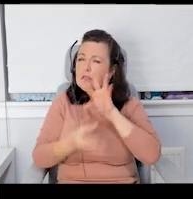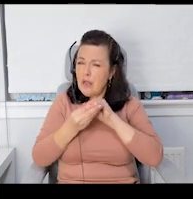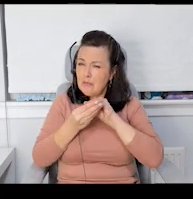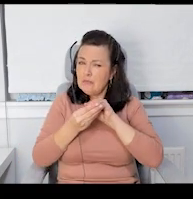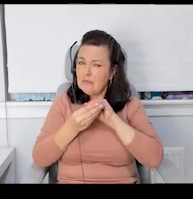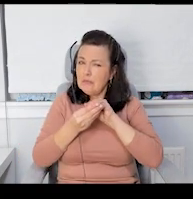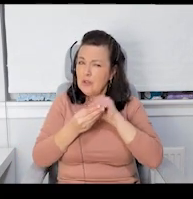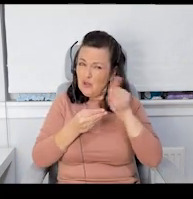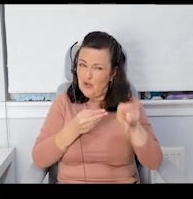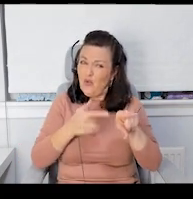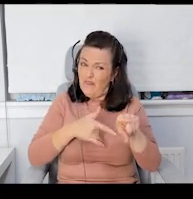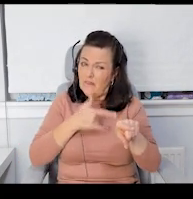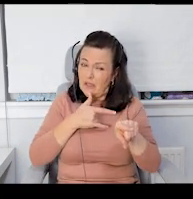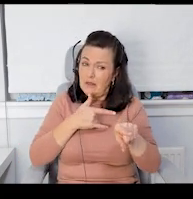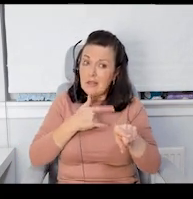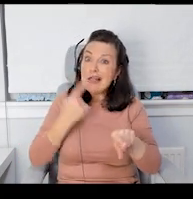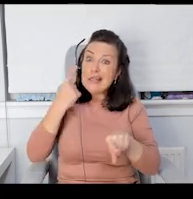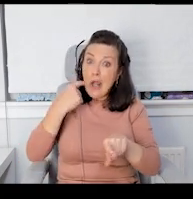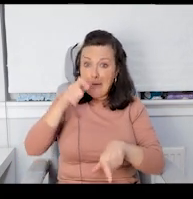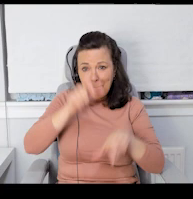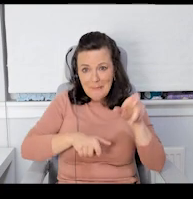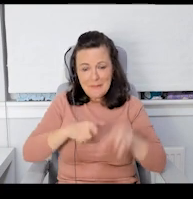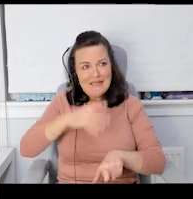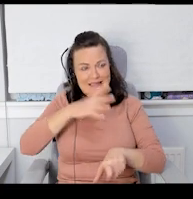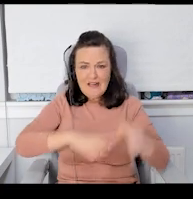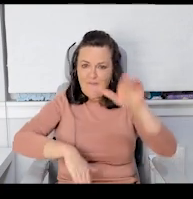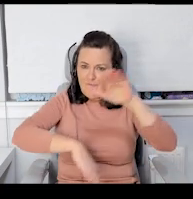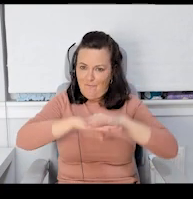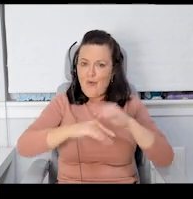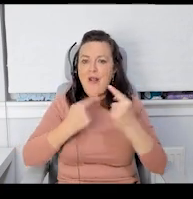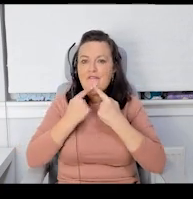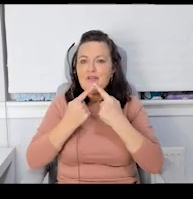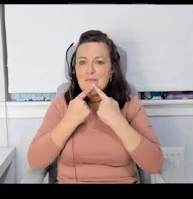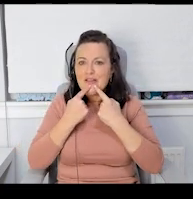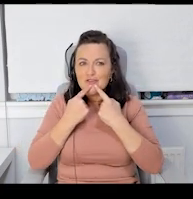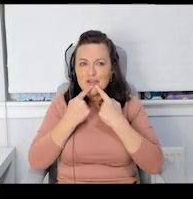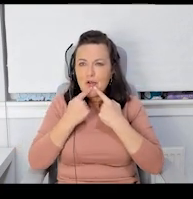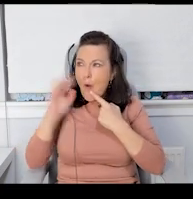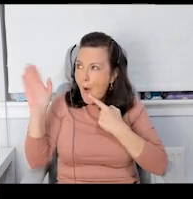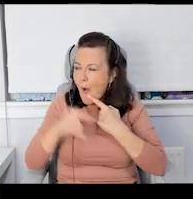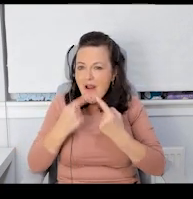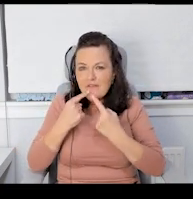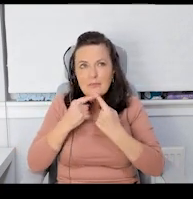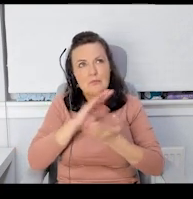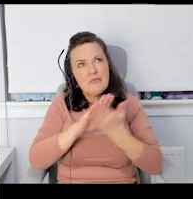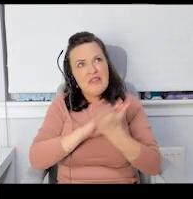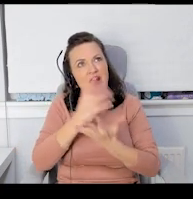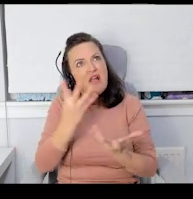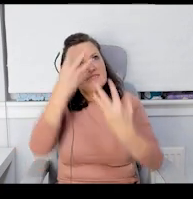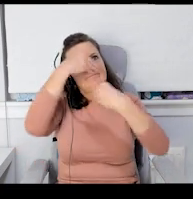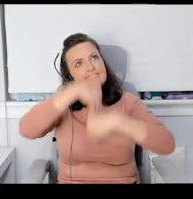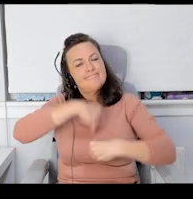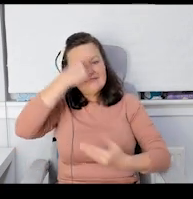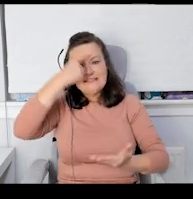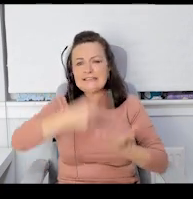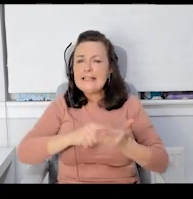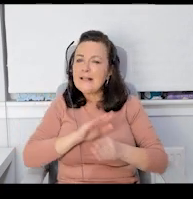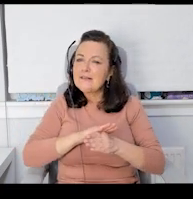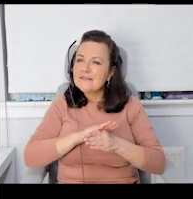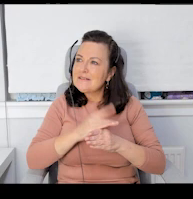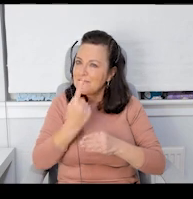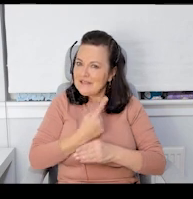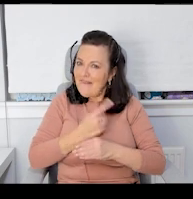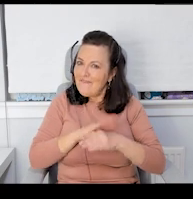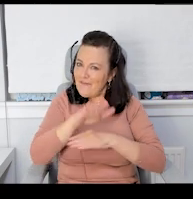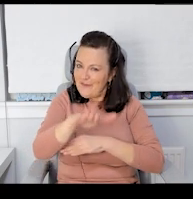individual informed choice, and I suppose that's where careers advisor advice and guidance comes in as well. So fantastic. Gaudam, I'm going to pose the same question